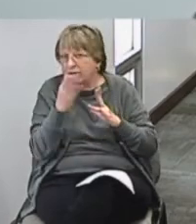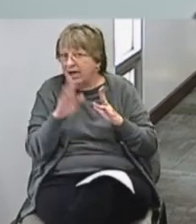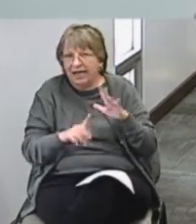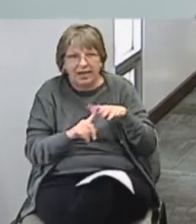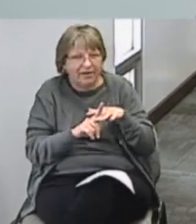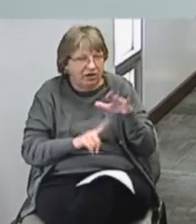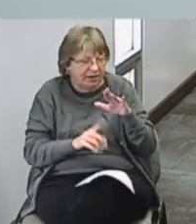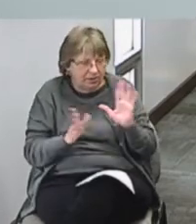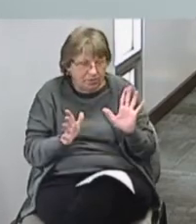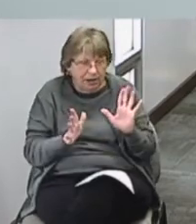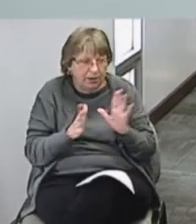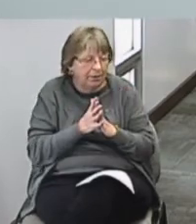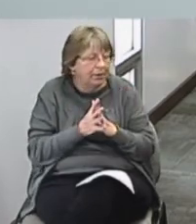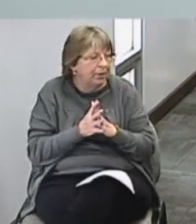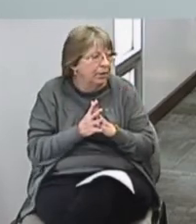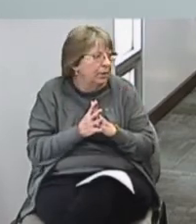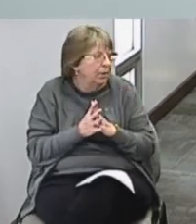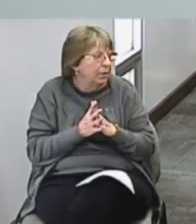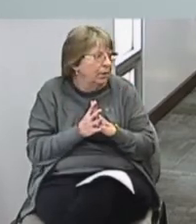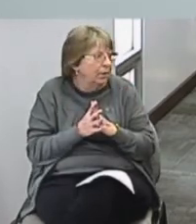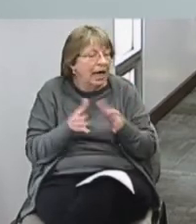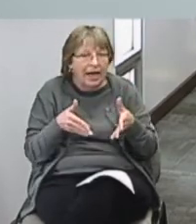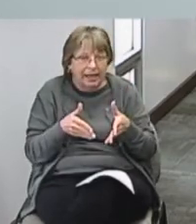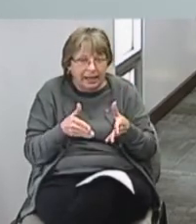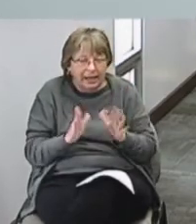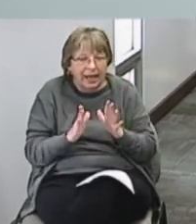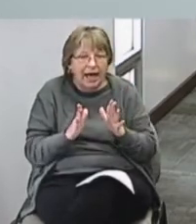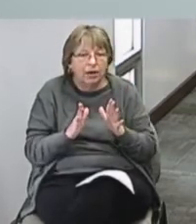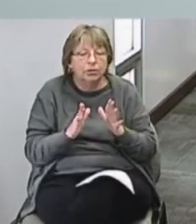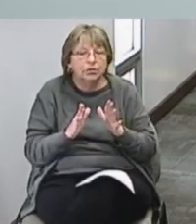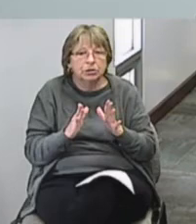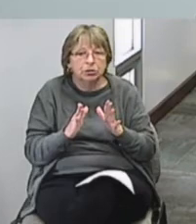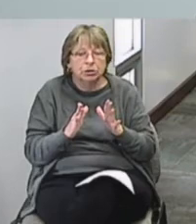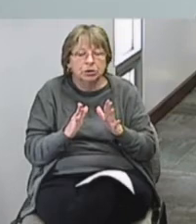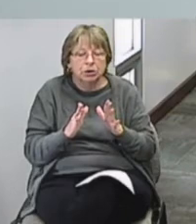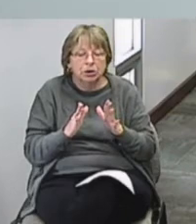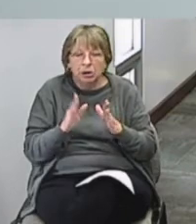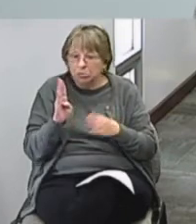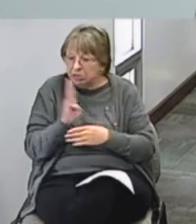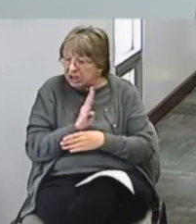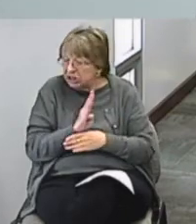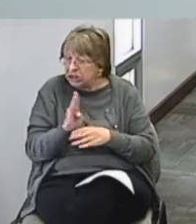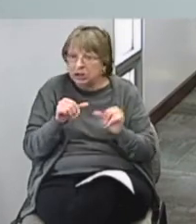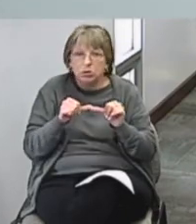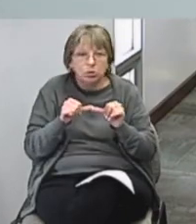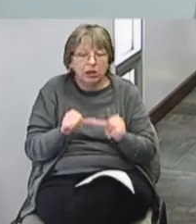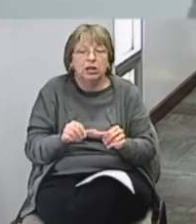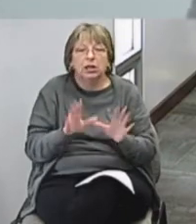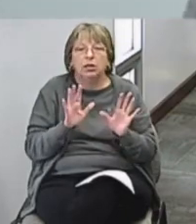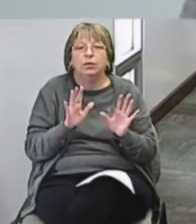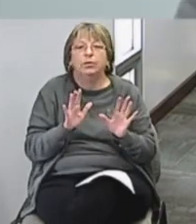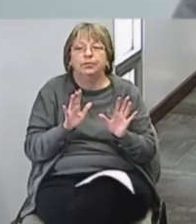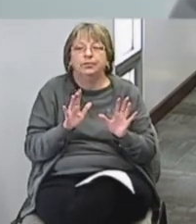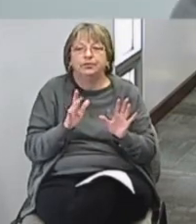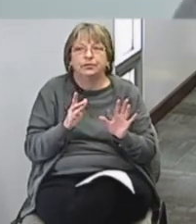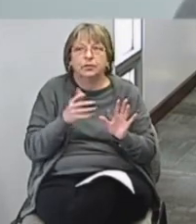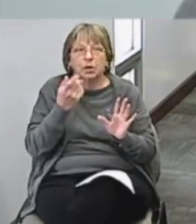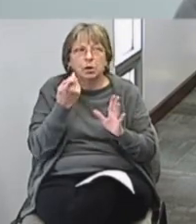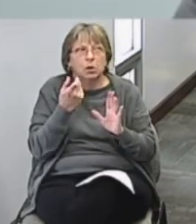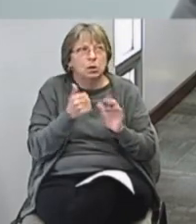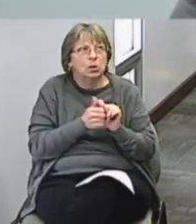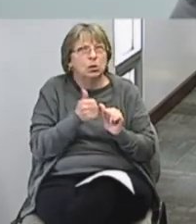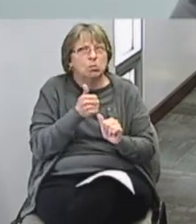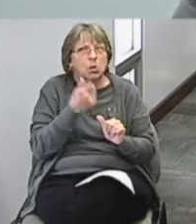disappear. And it allows them to go ahead and continue. We had, the most recent one